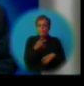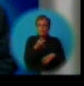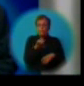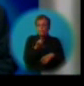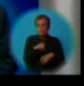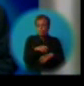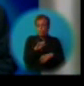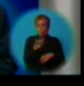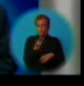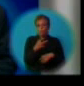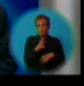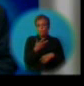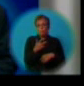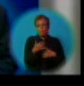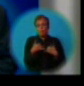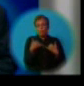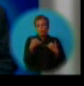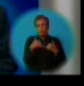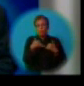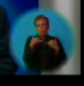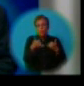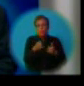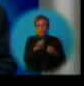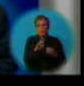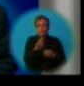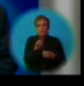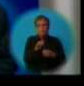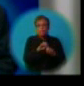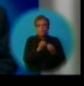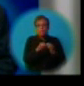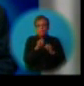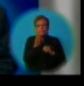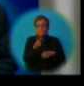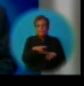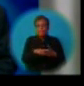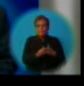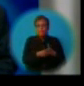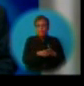jewel of the Triple Crown, is race number 6, and post time for the